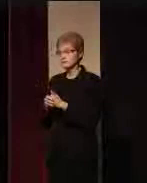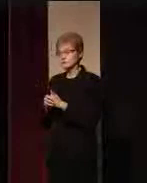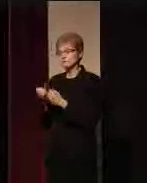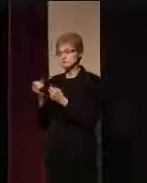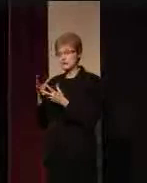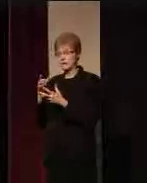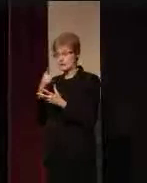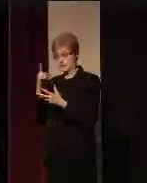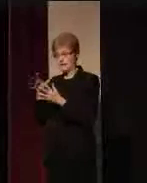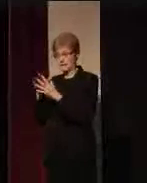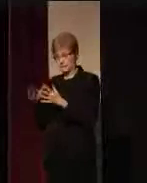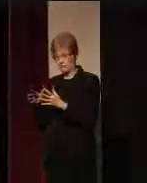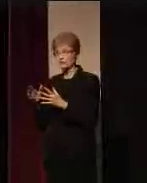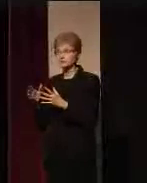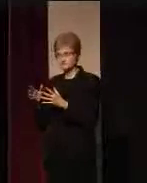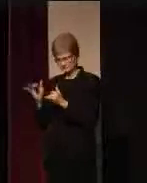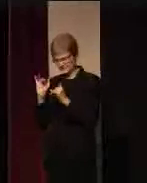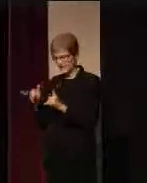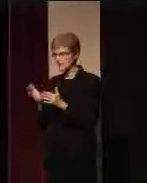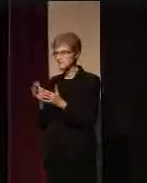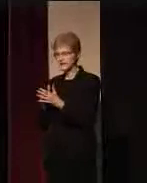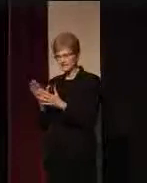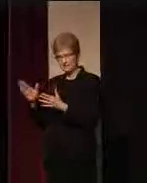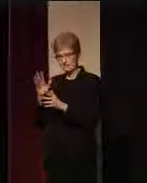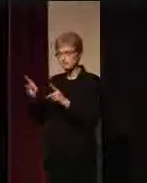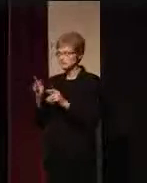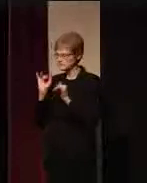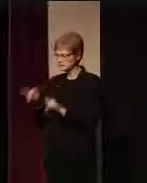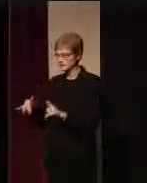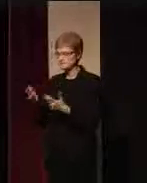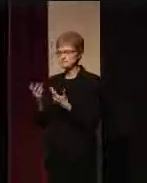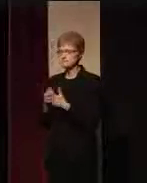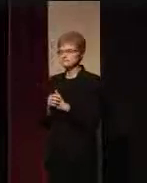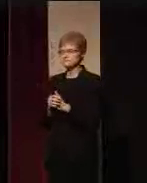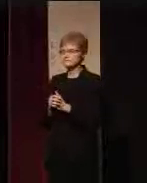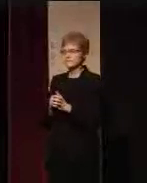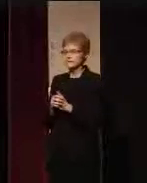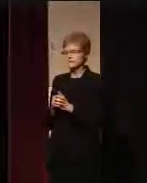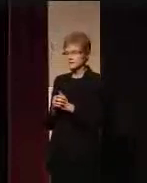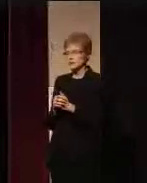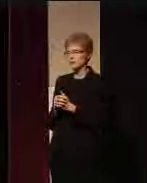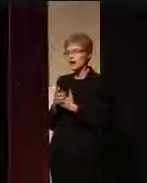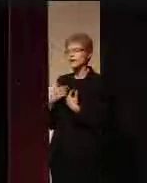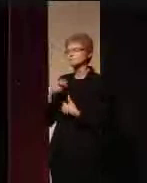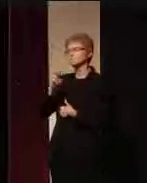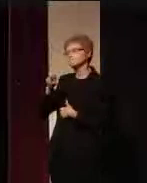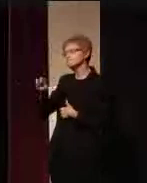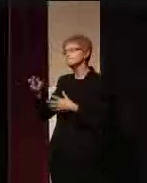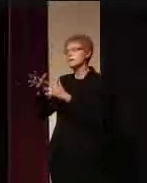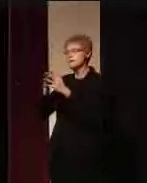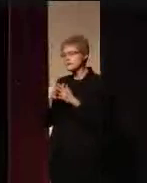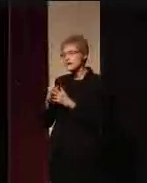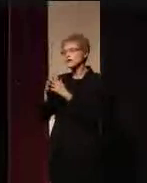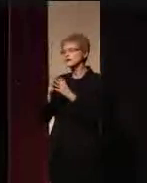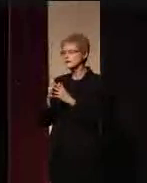or severe racial bias against their own group. And I've spoken all over the country about my book. When